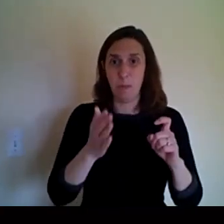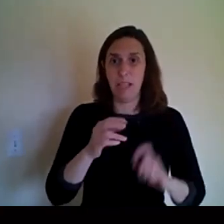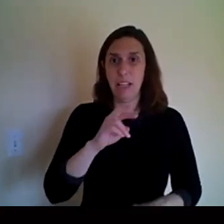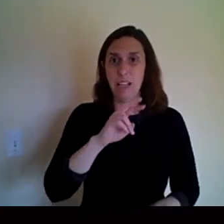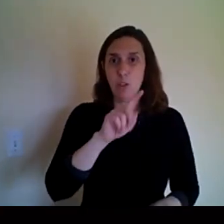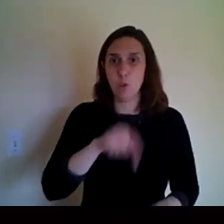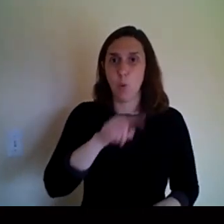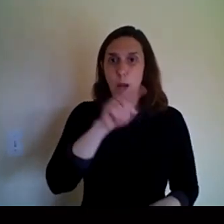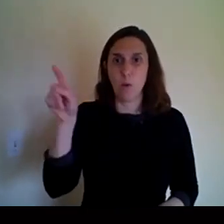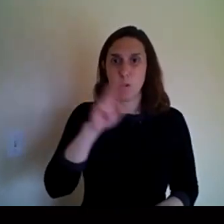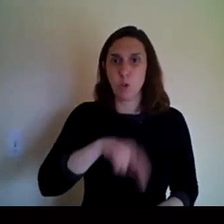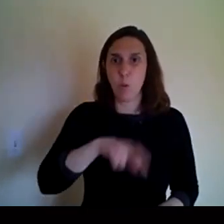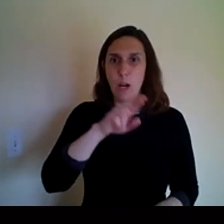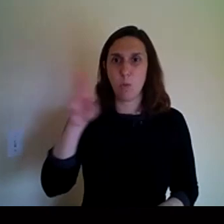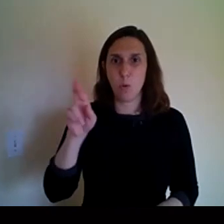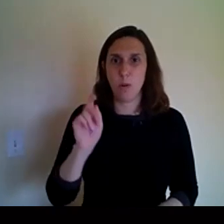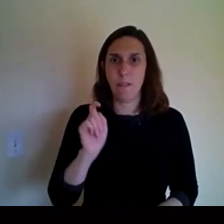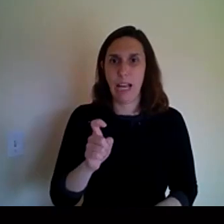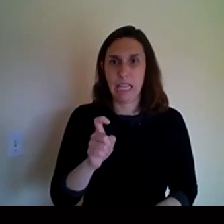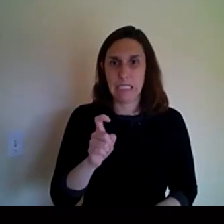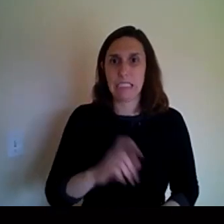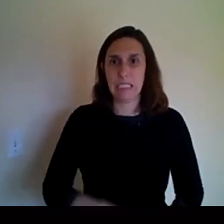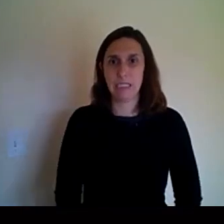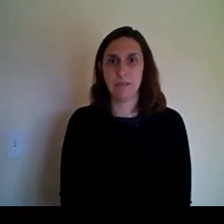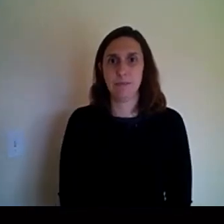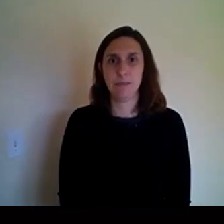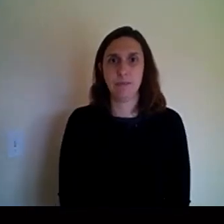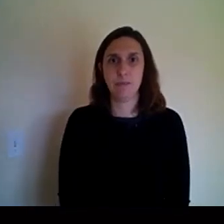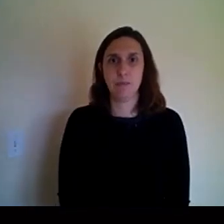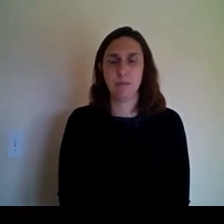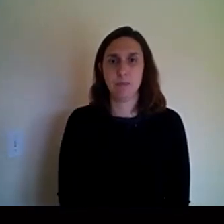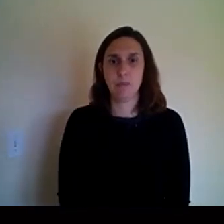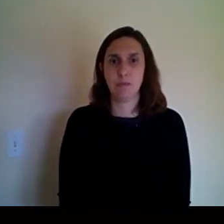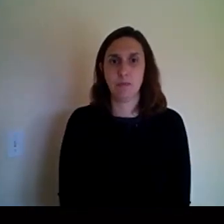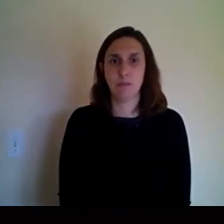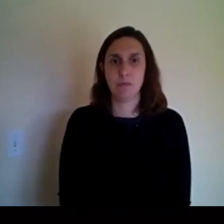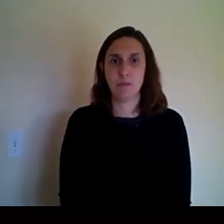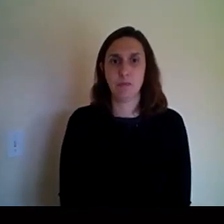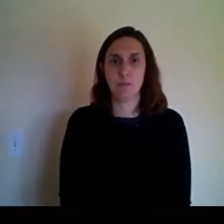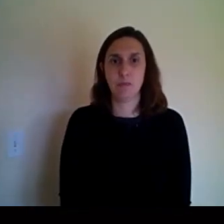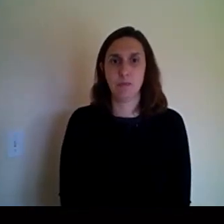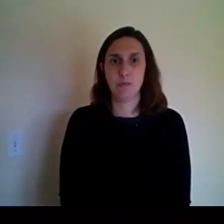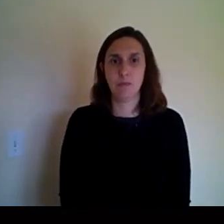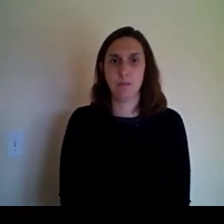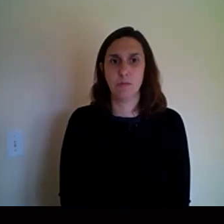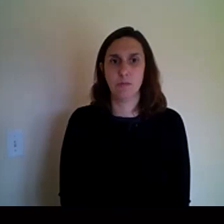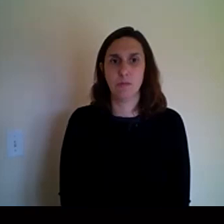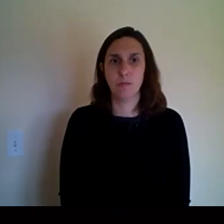actual numbers in here, we'll say x sub 1 equals 2, then y sub 1 equals 4.